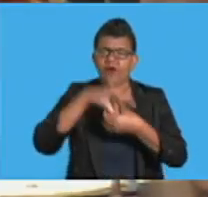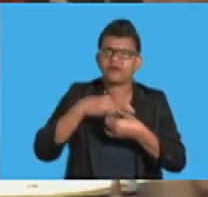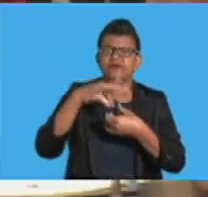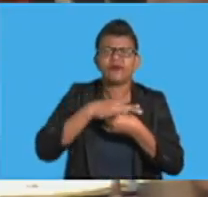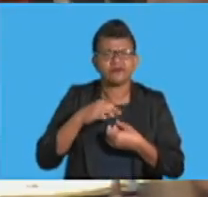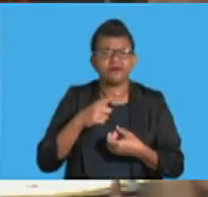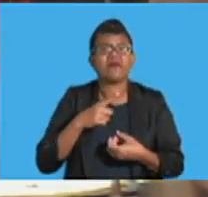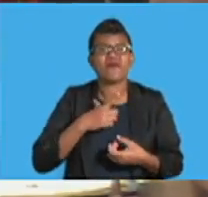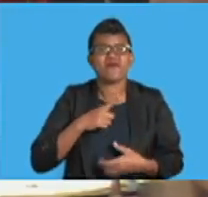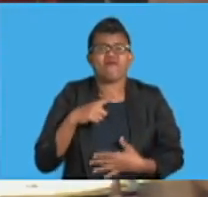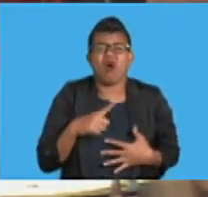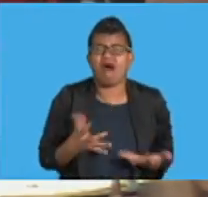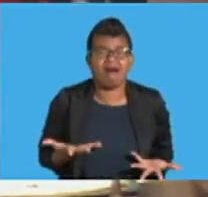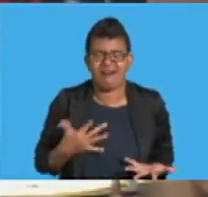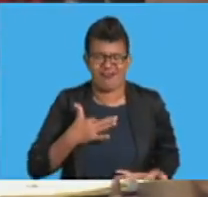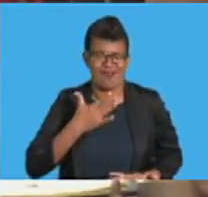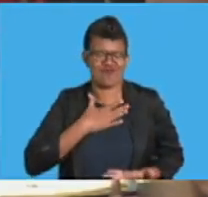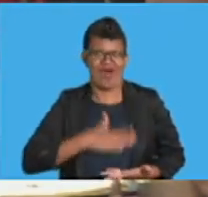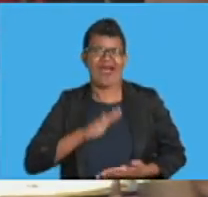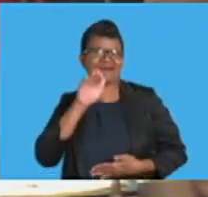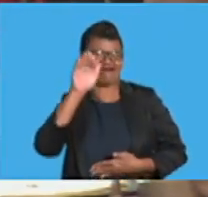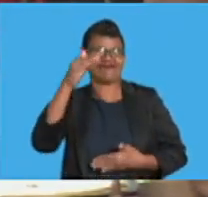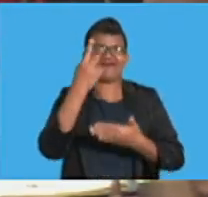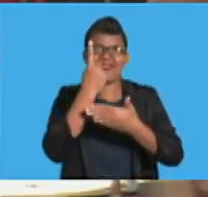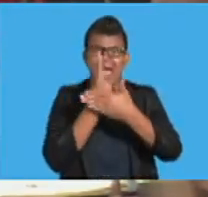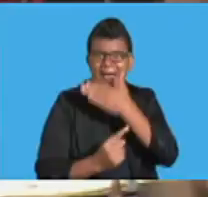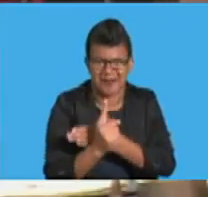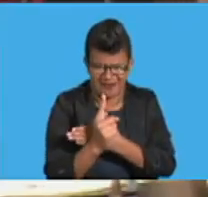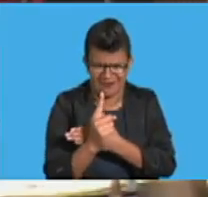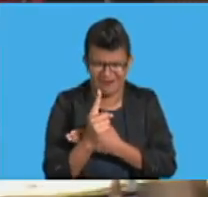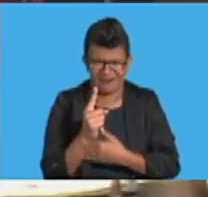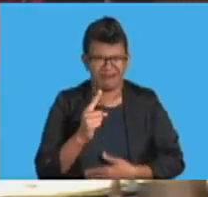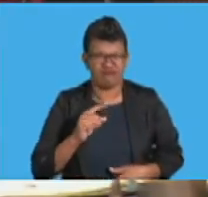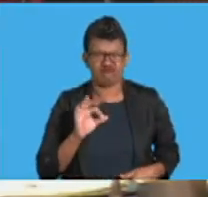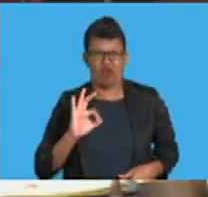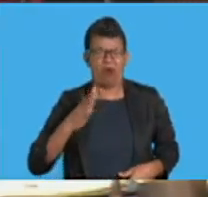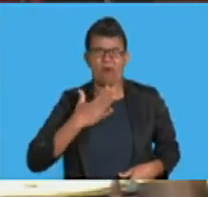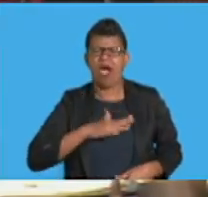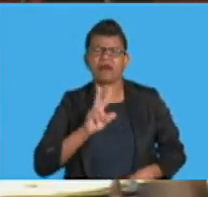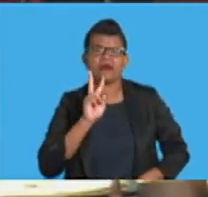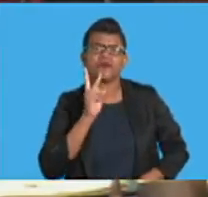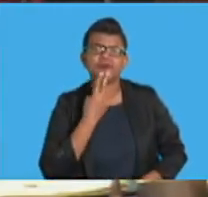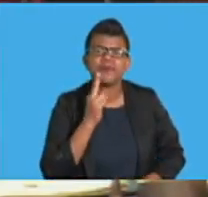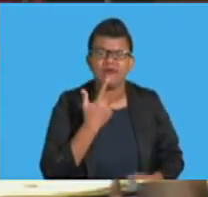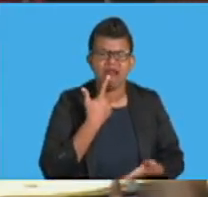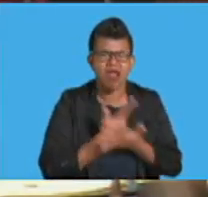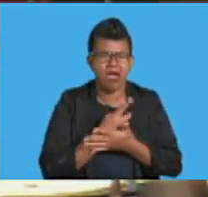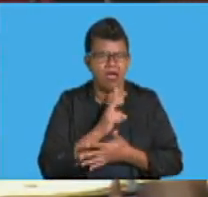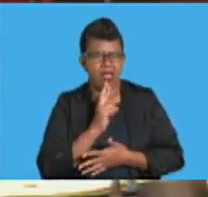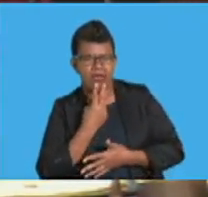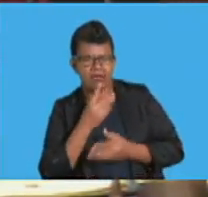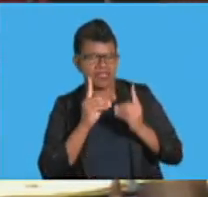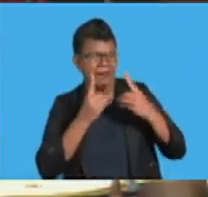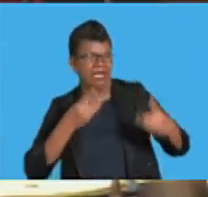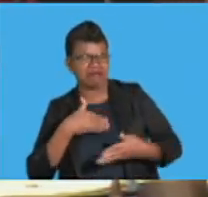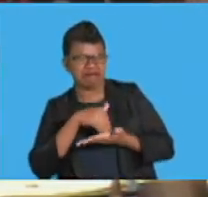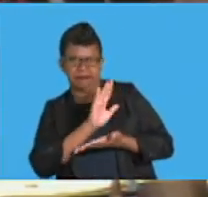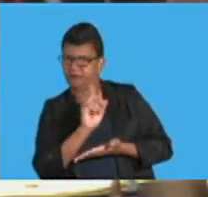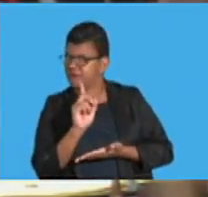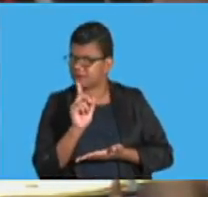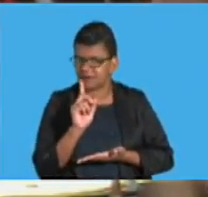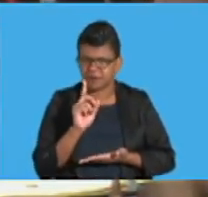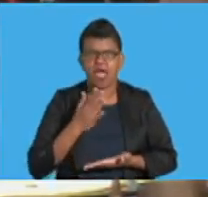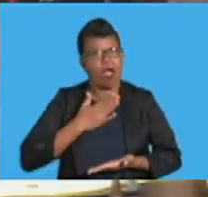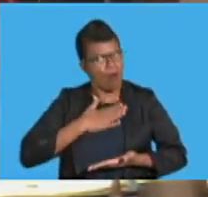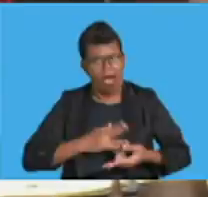rejecting politics of fear-mongering, unattainable promises, and division, distrust, and disunity." Unquote. Madam Speaker, like